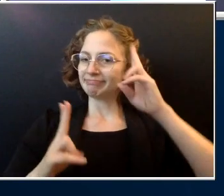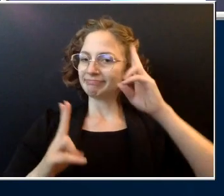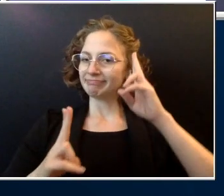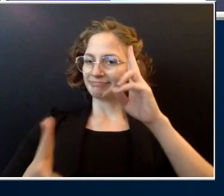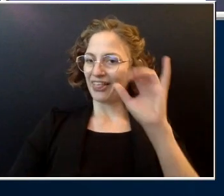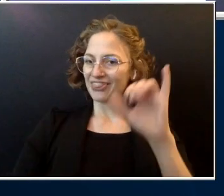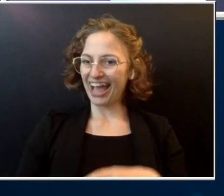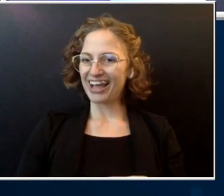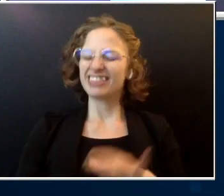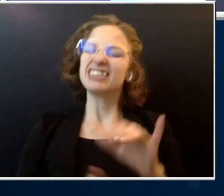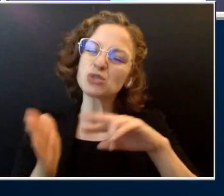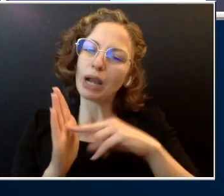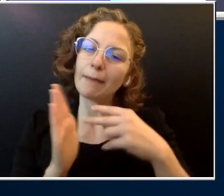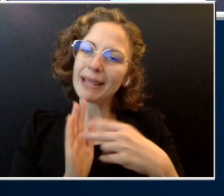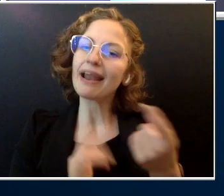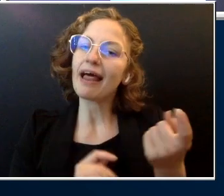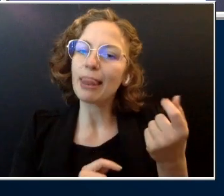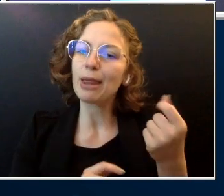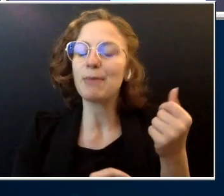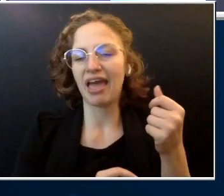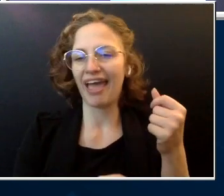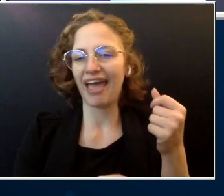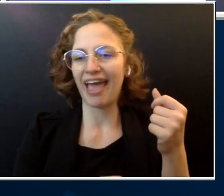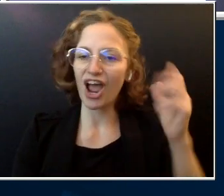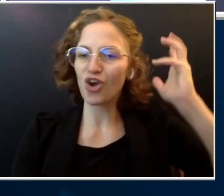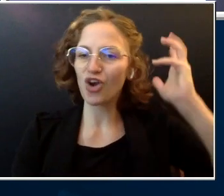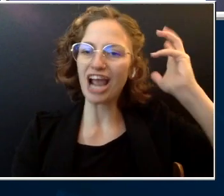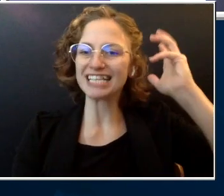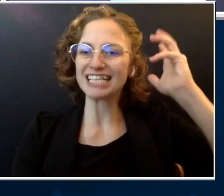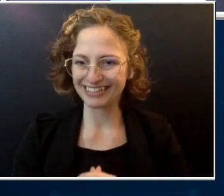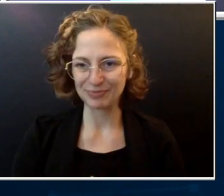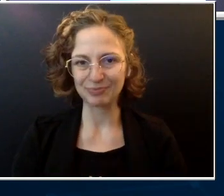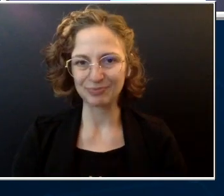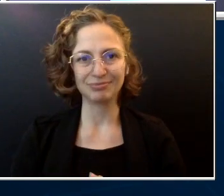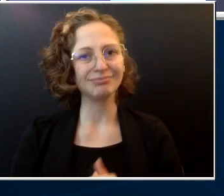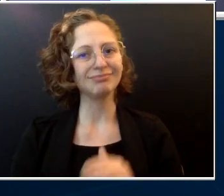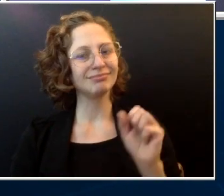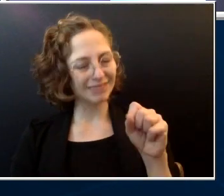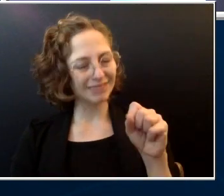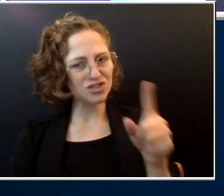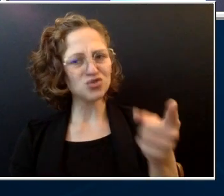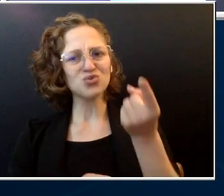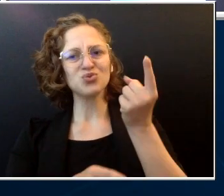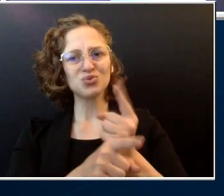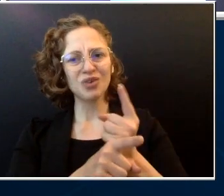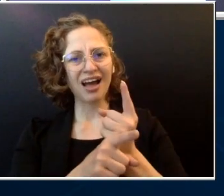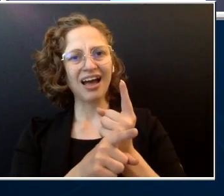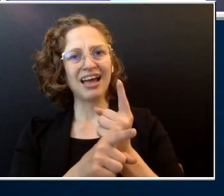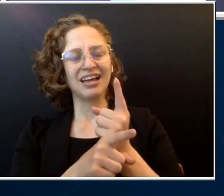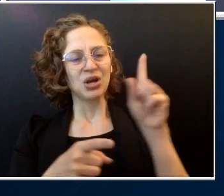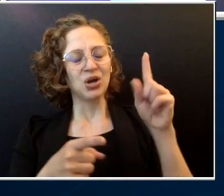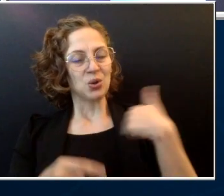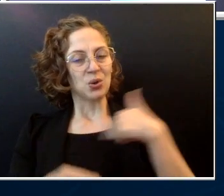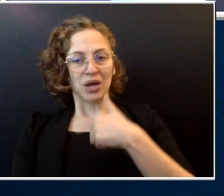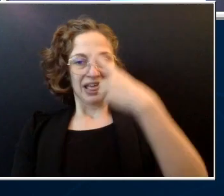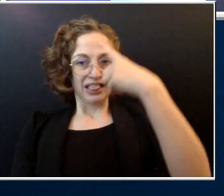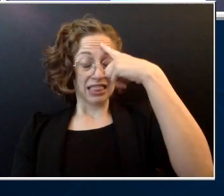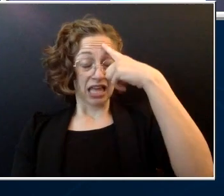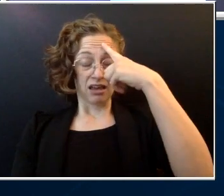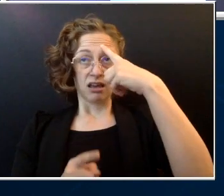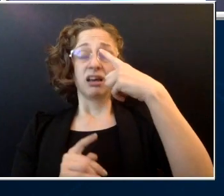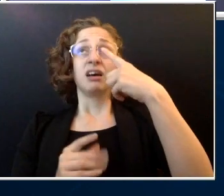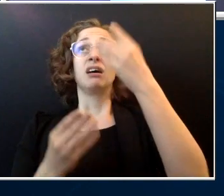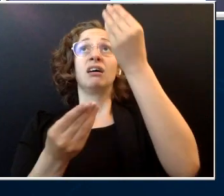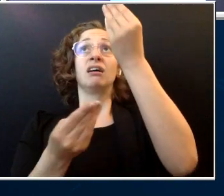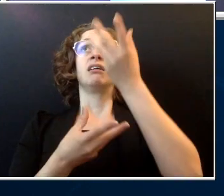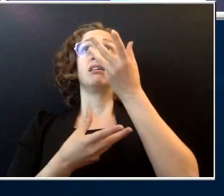he just kind of found those little ins and outs. And you're right. We think when you're diagnosed with this daunting cancer, it's like you got to focus